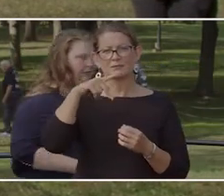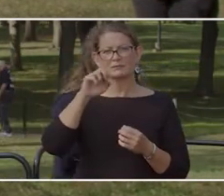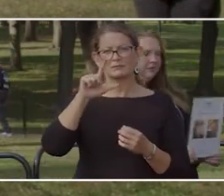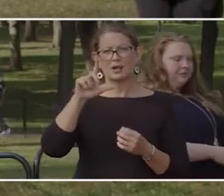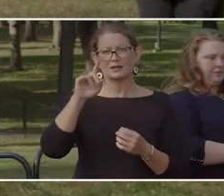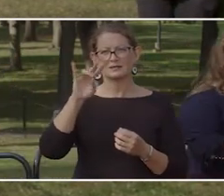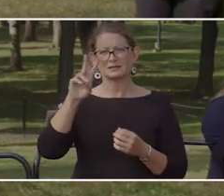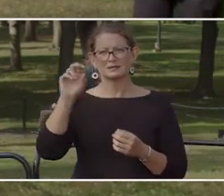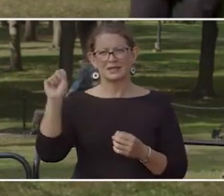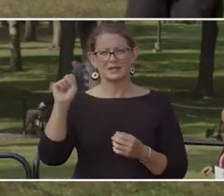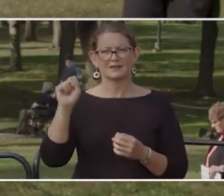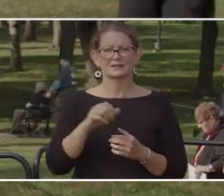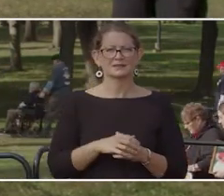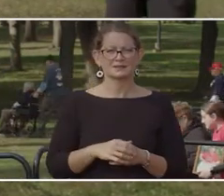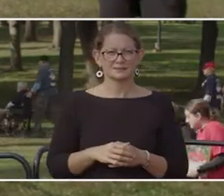fly, fight, win.